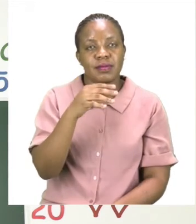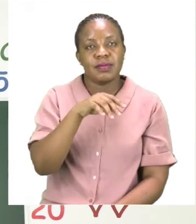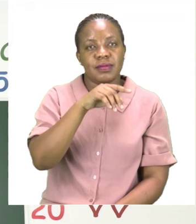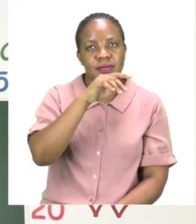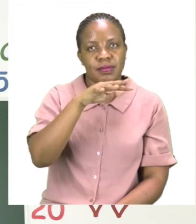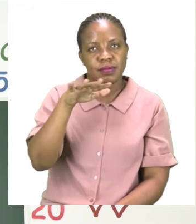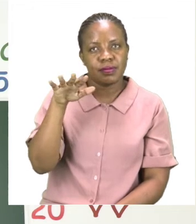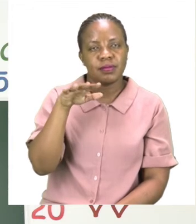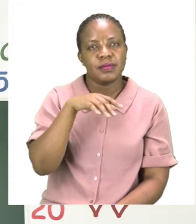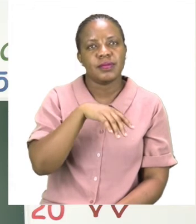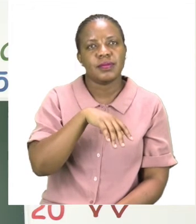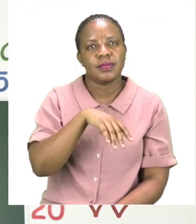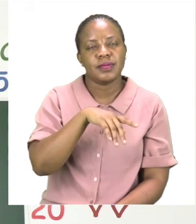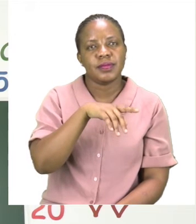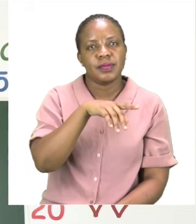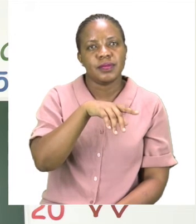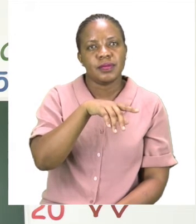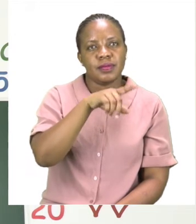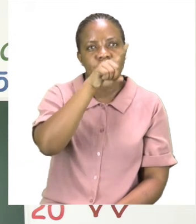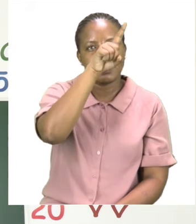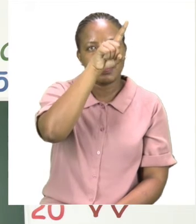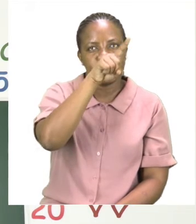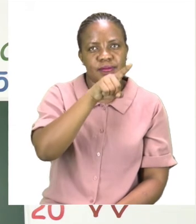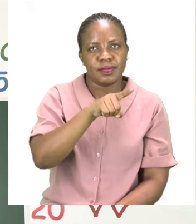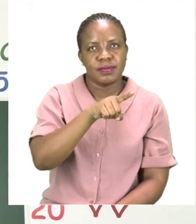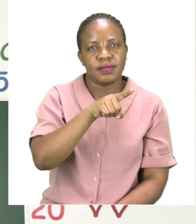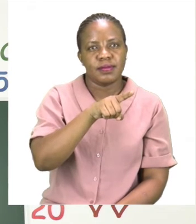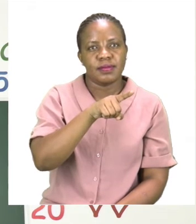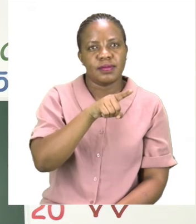ready? So we go down.